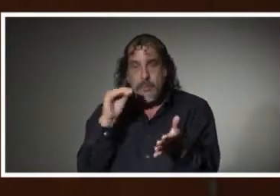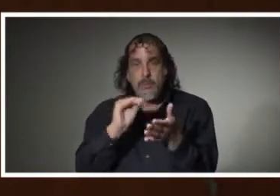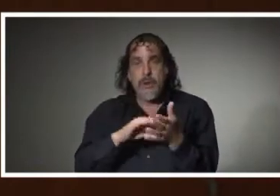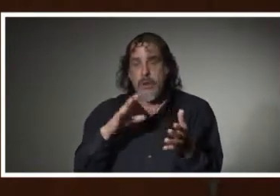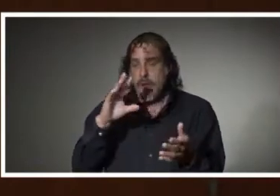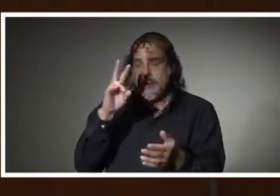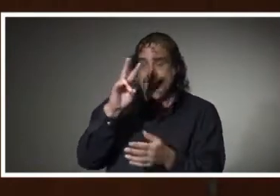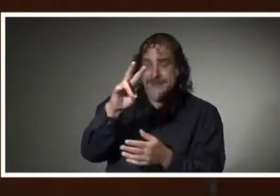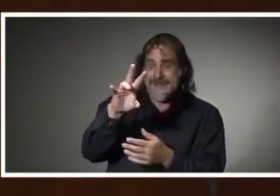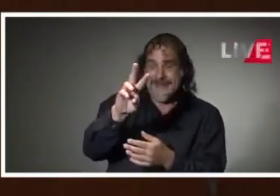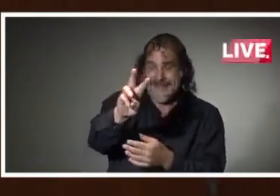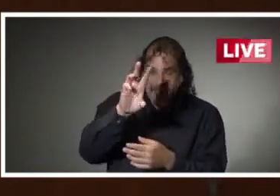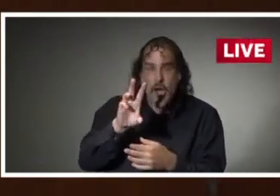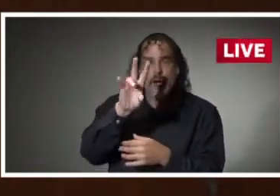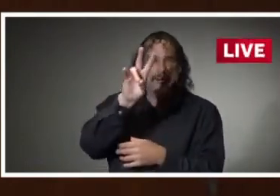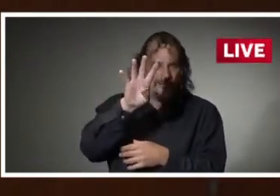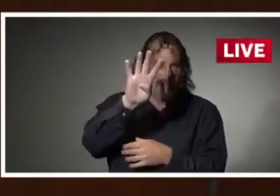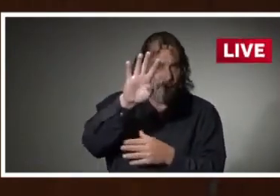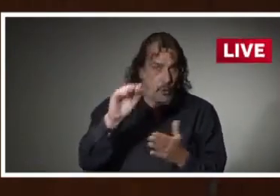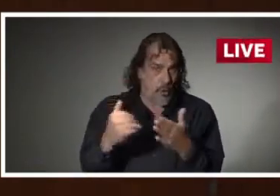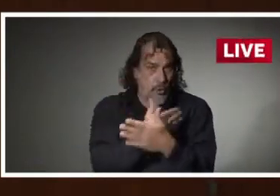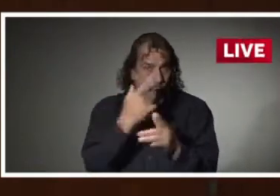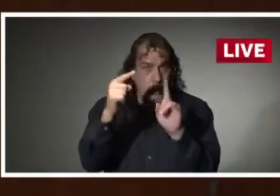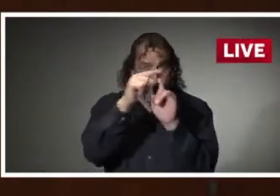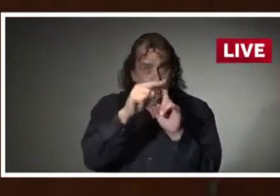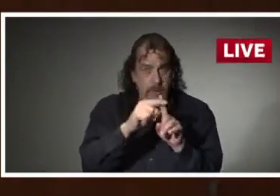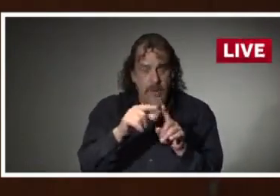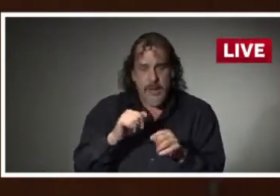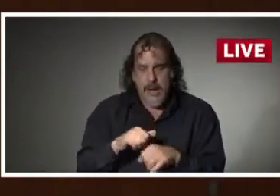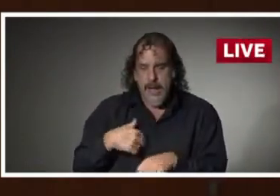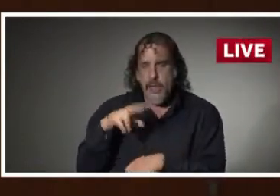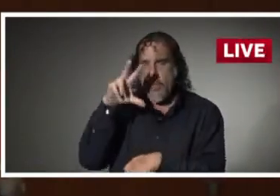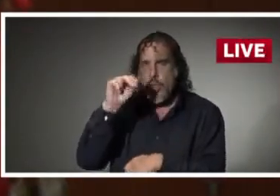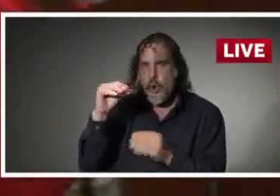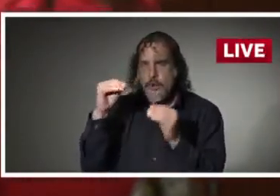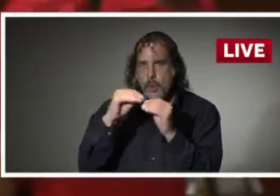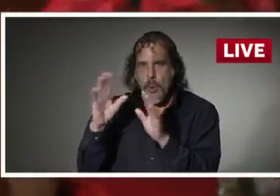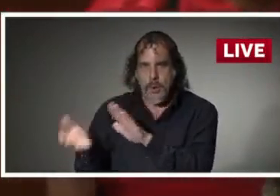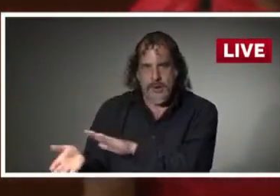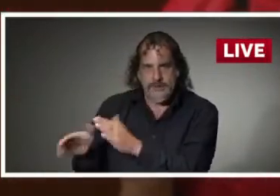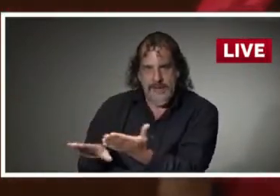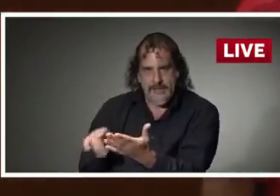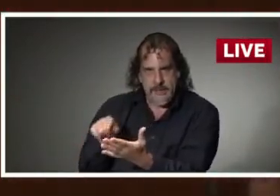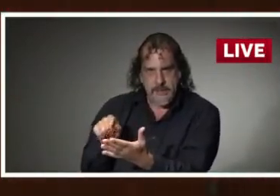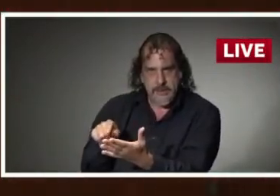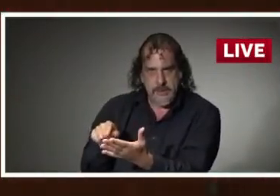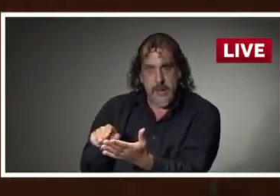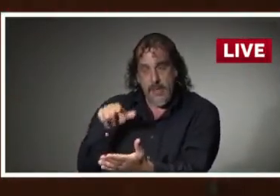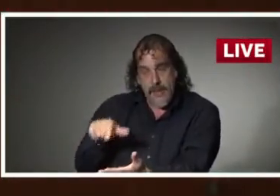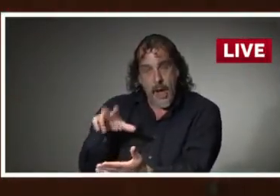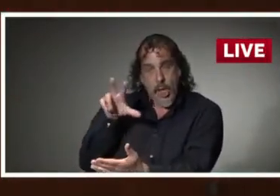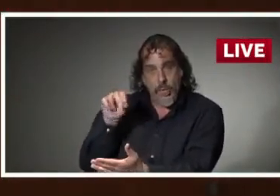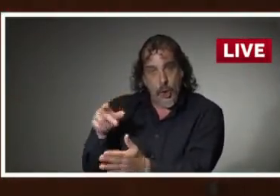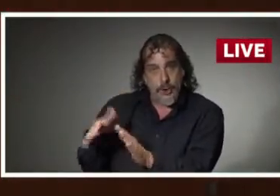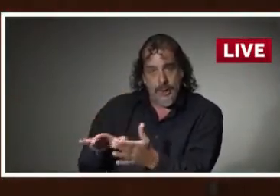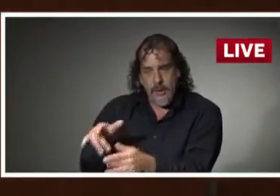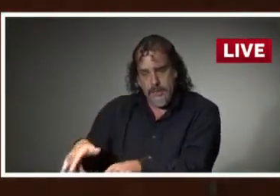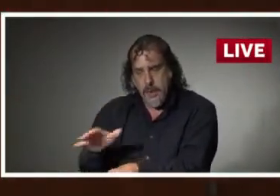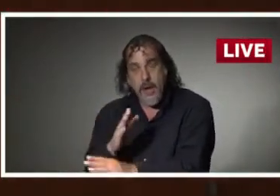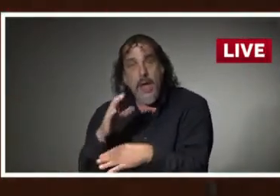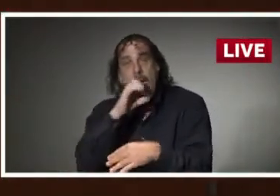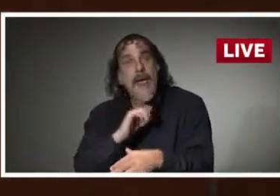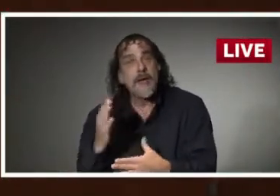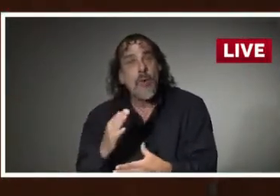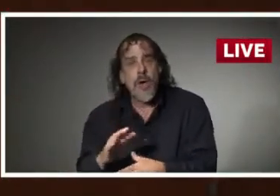674 new cases today and an additional 30 deaths. In those deaths, the age range is 48